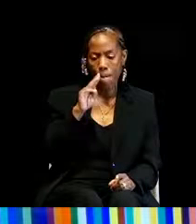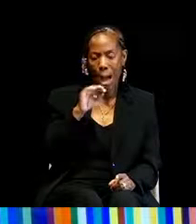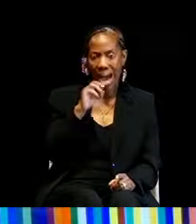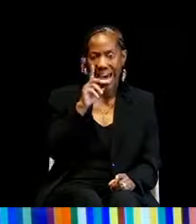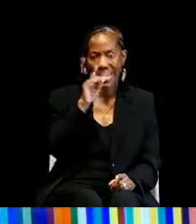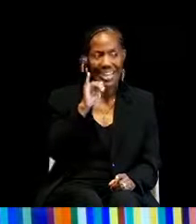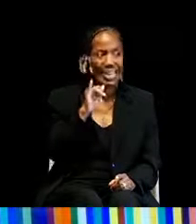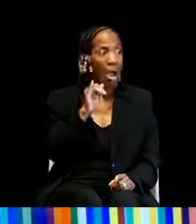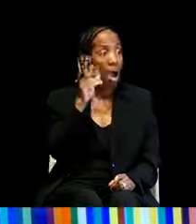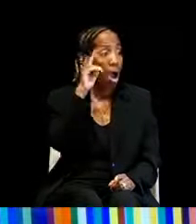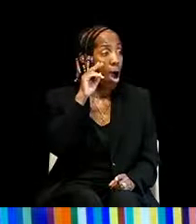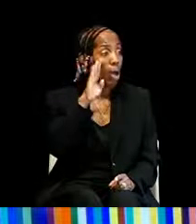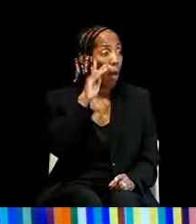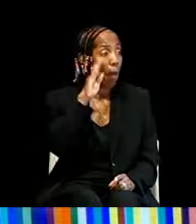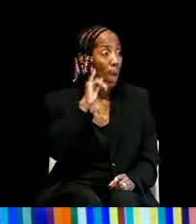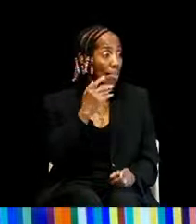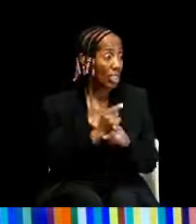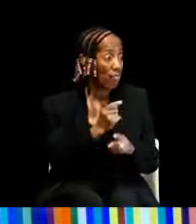right, Uncle Bobby?